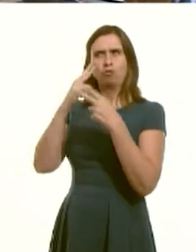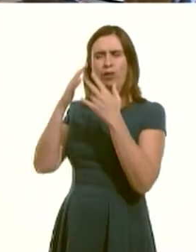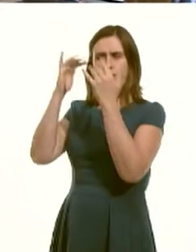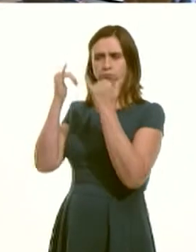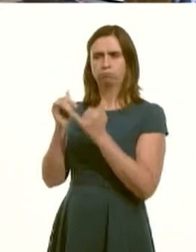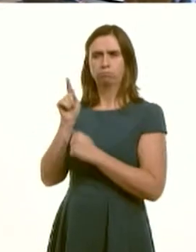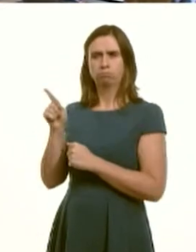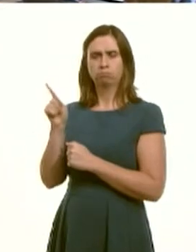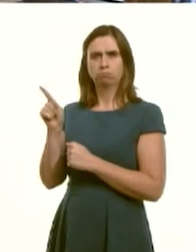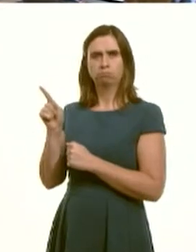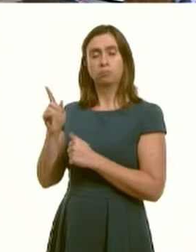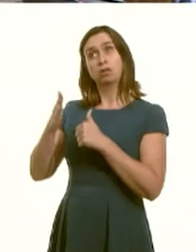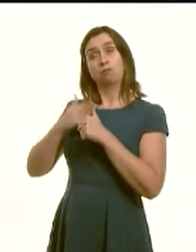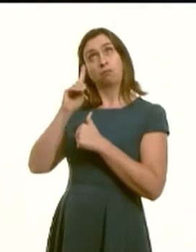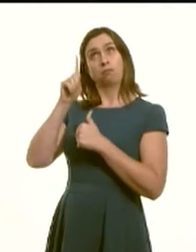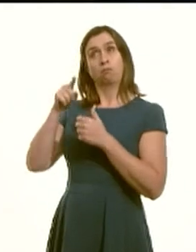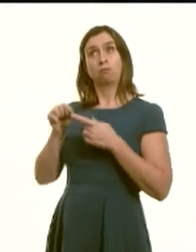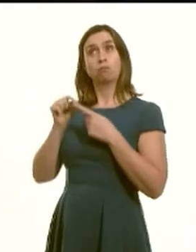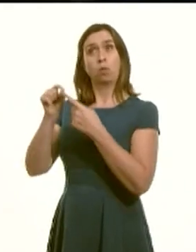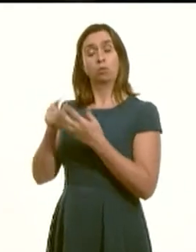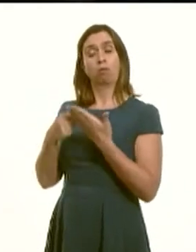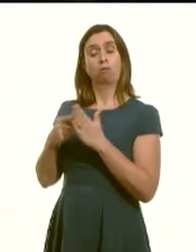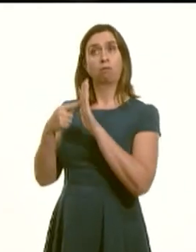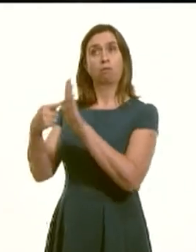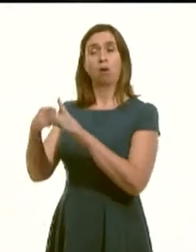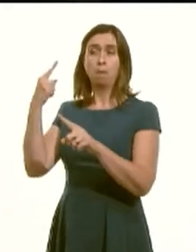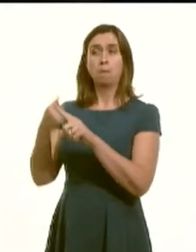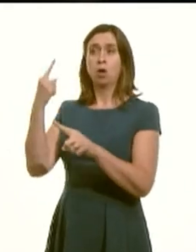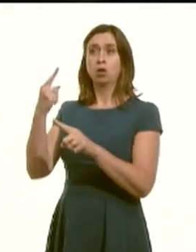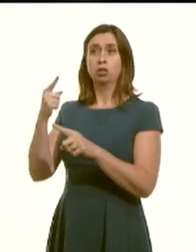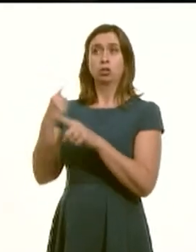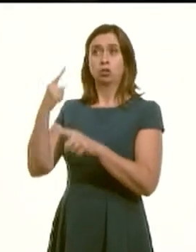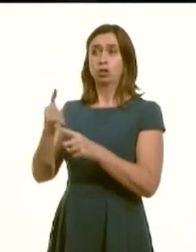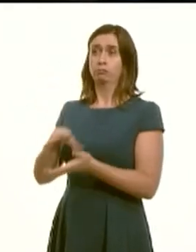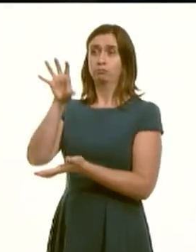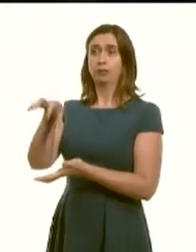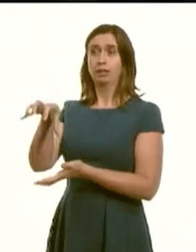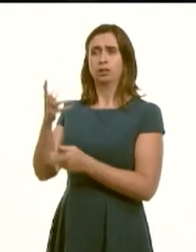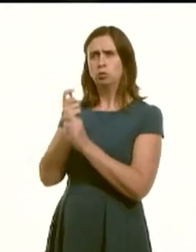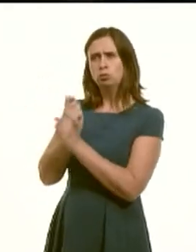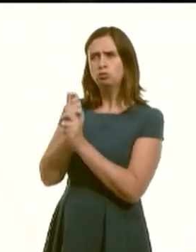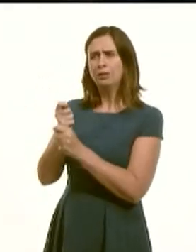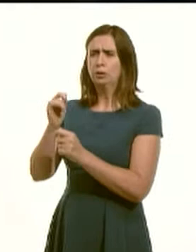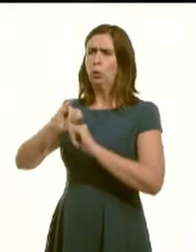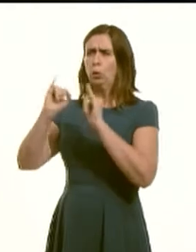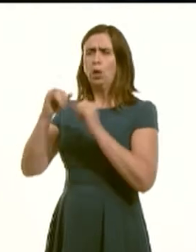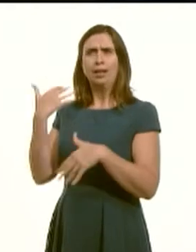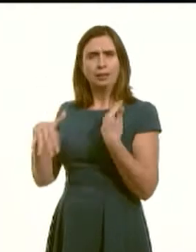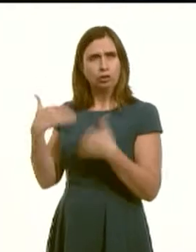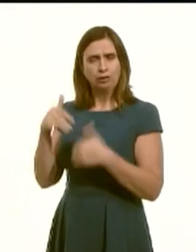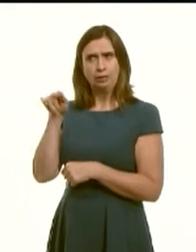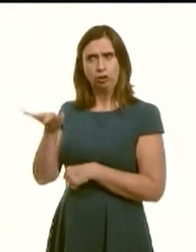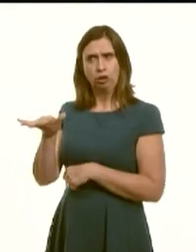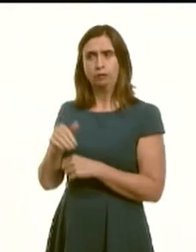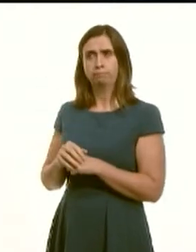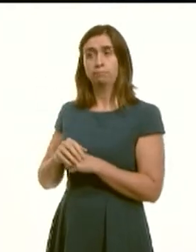initial proposals, including the creation of an emergency centre for the treatment of serious injuries. The centre